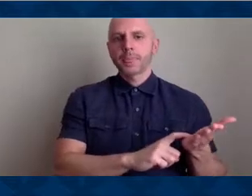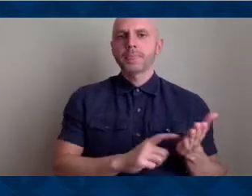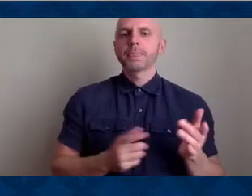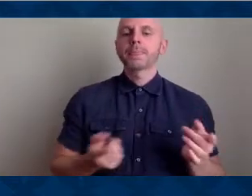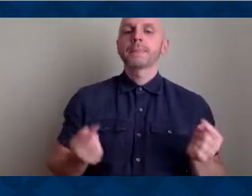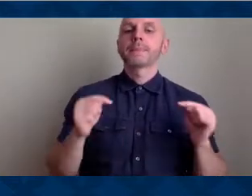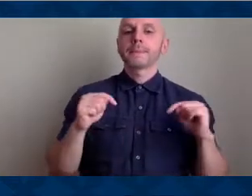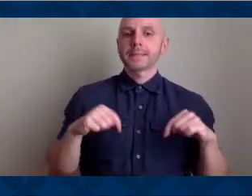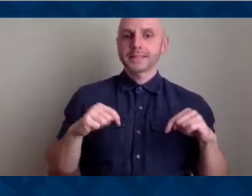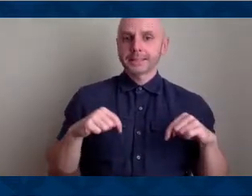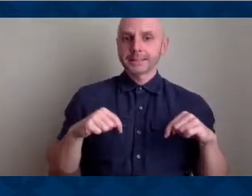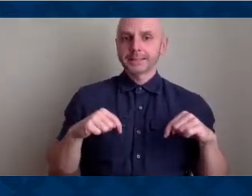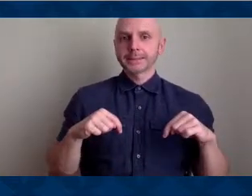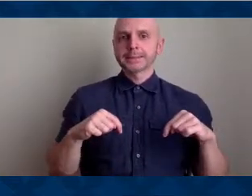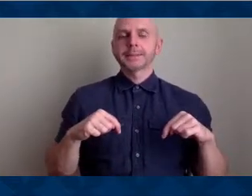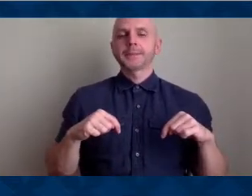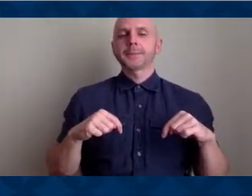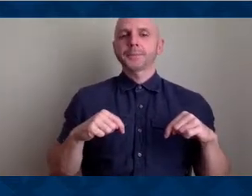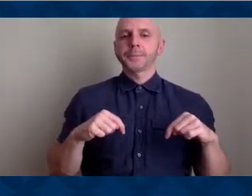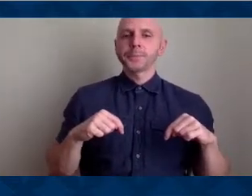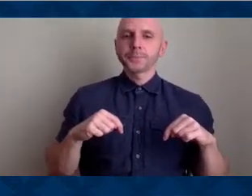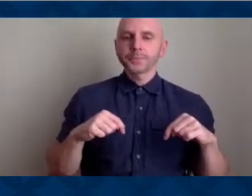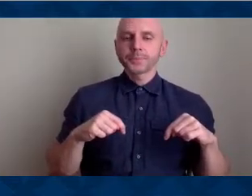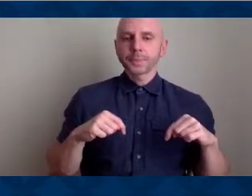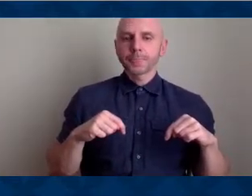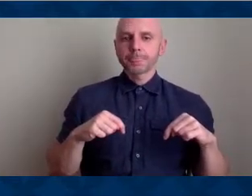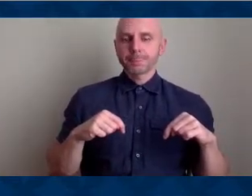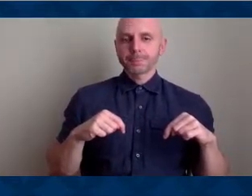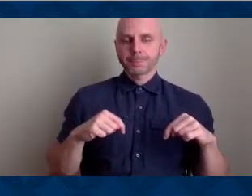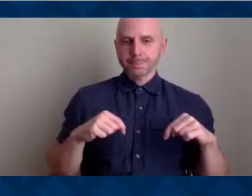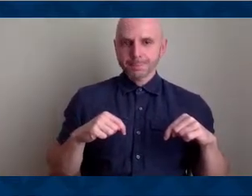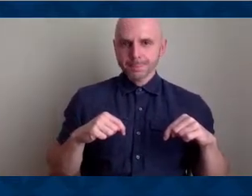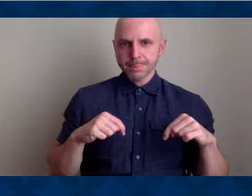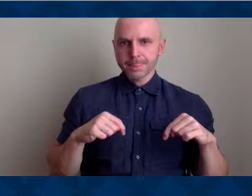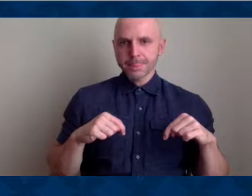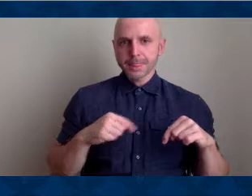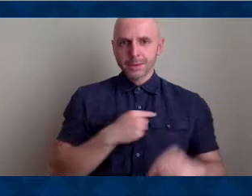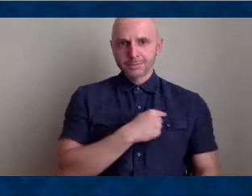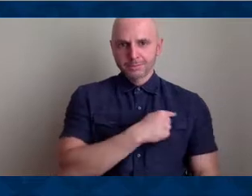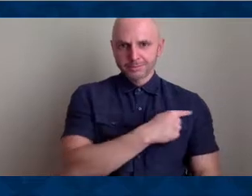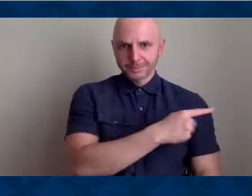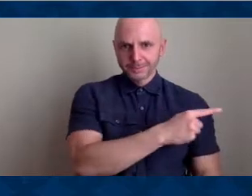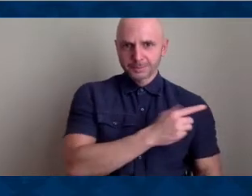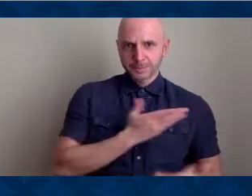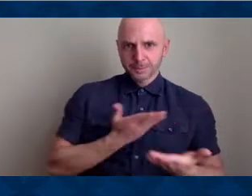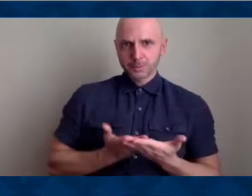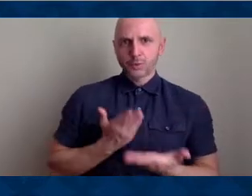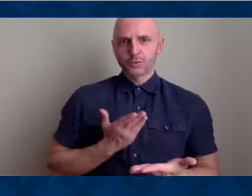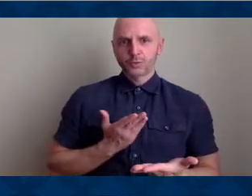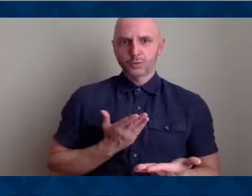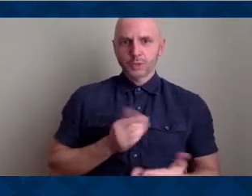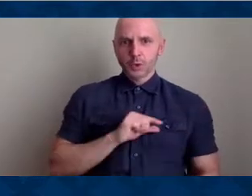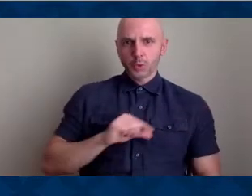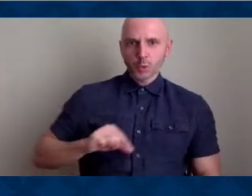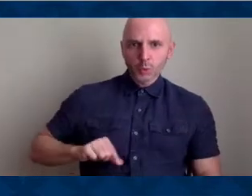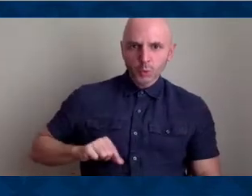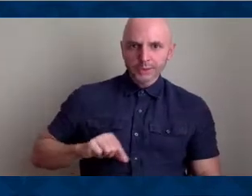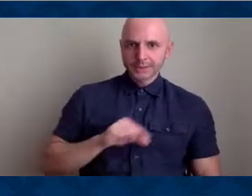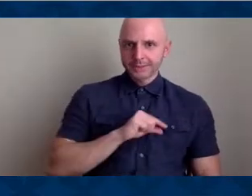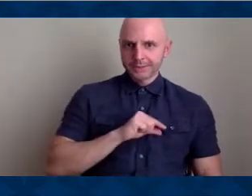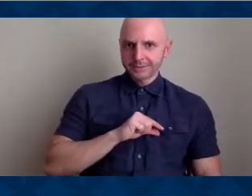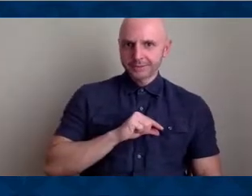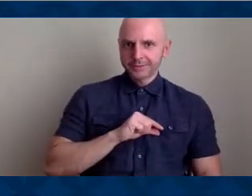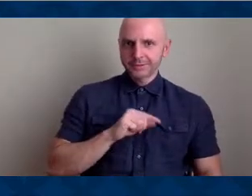an example of the tremendous value that Queen's Law grads make to the world. That's really